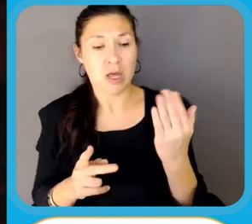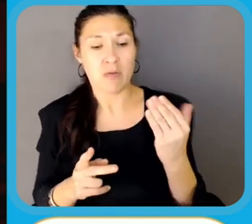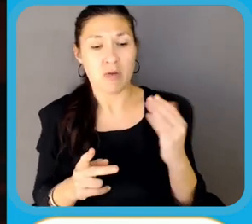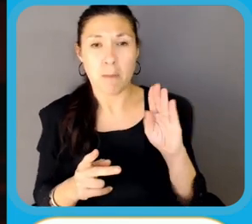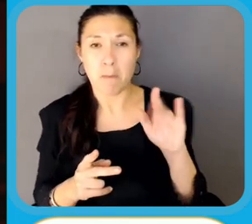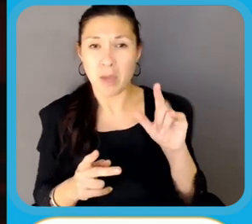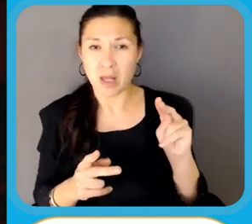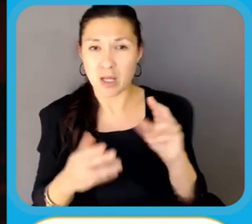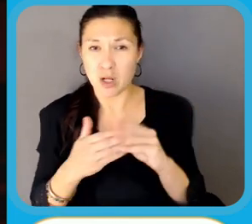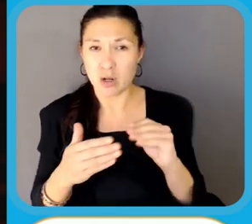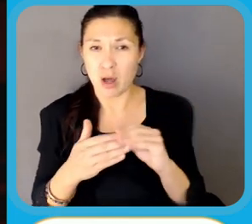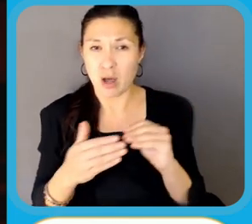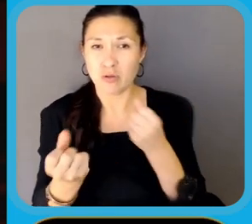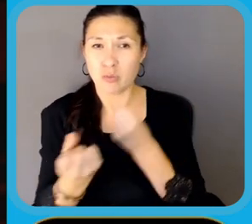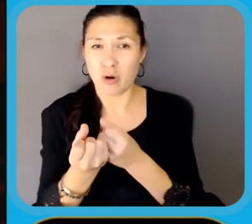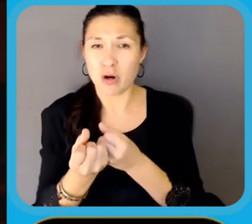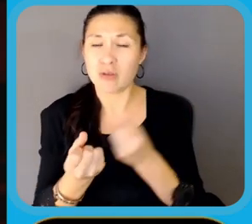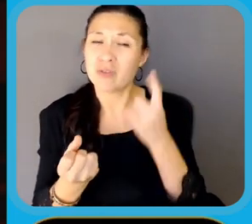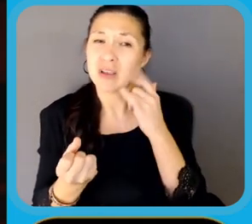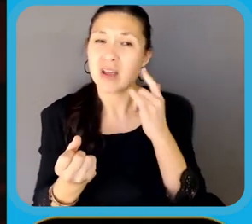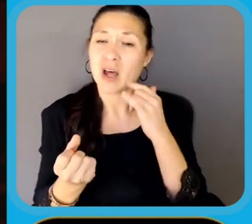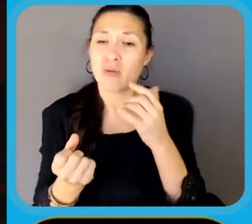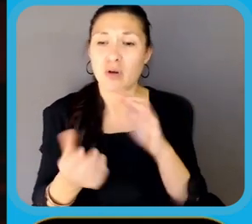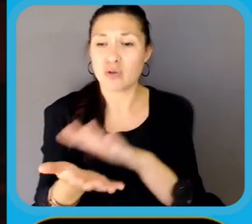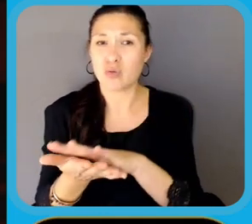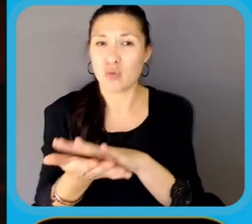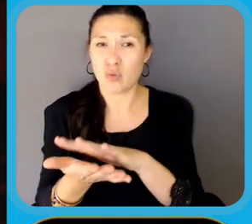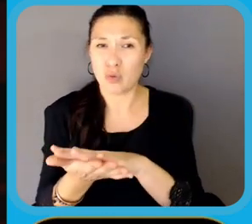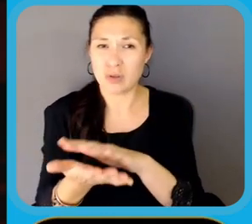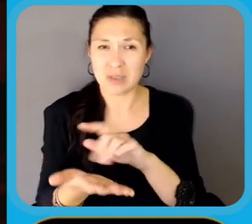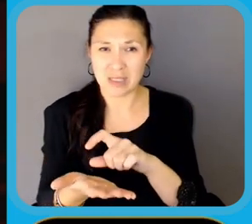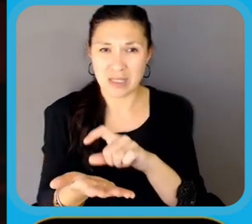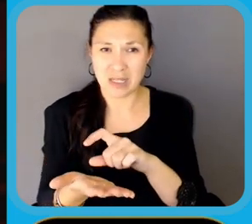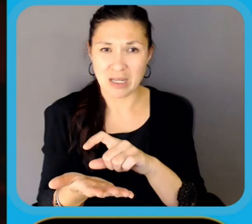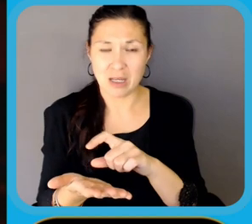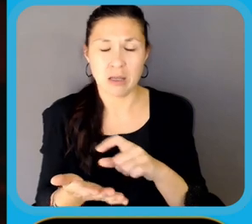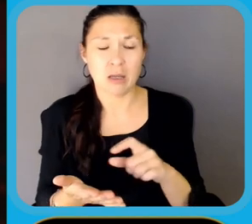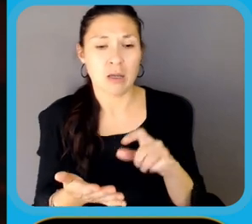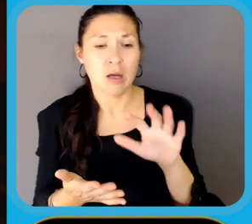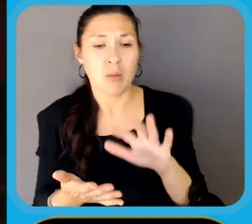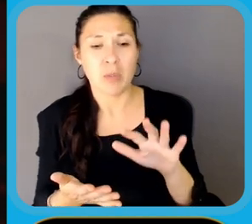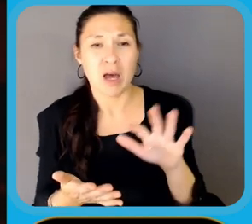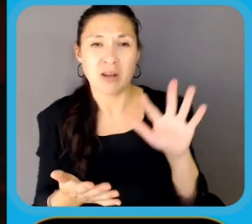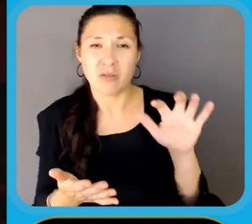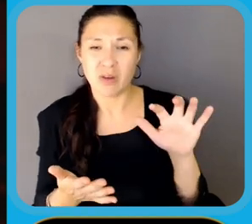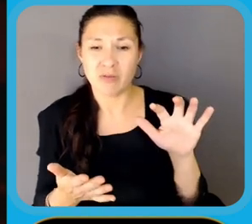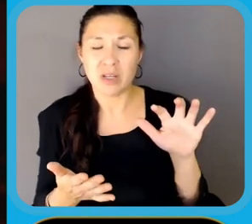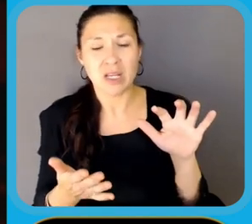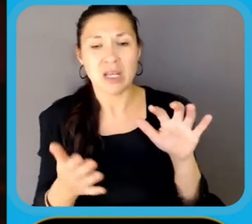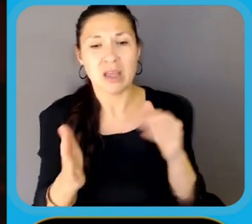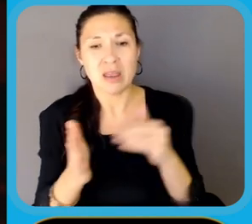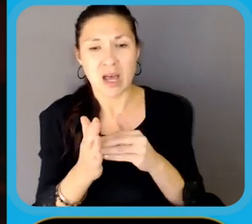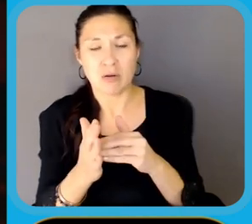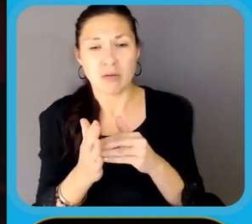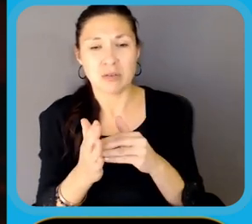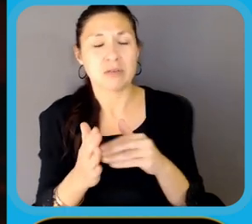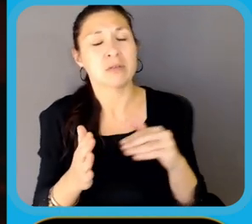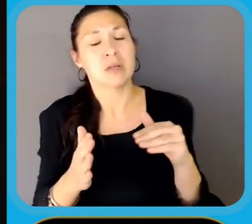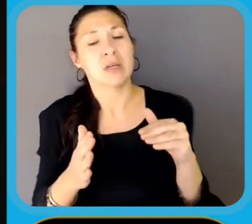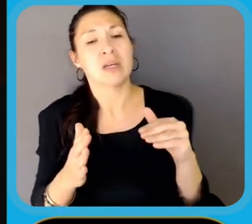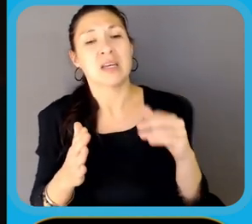to our California schools. And we're lifting 500,000 of California children out of